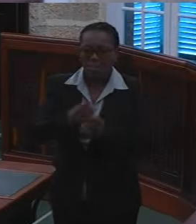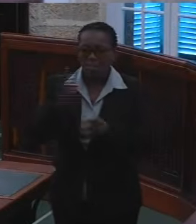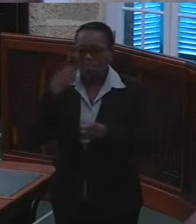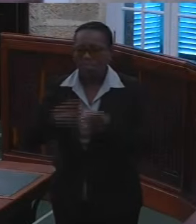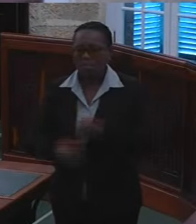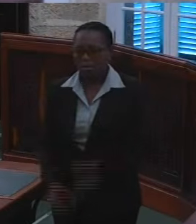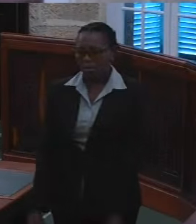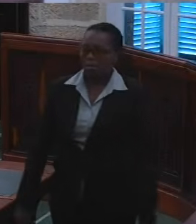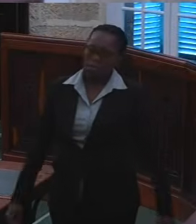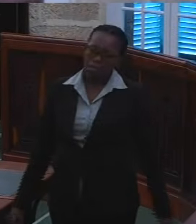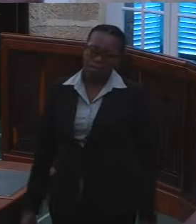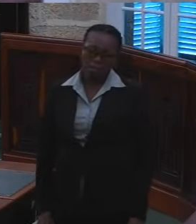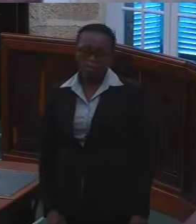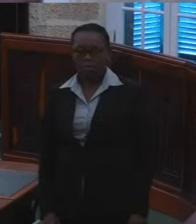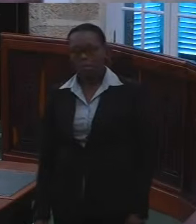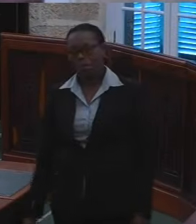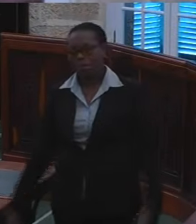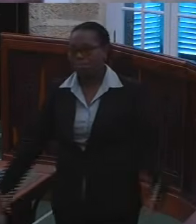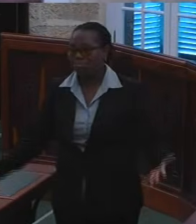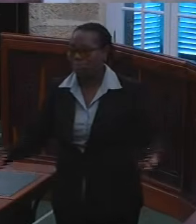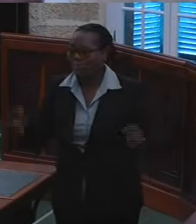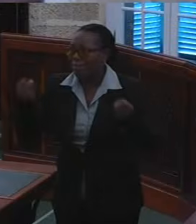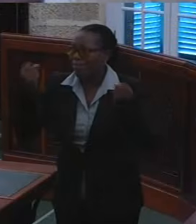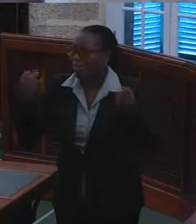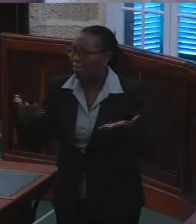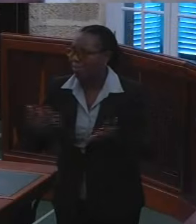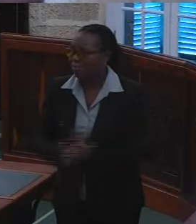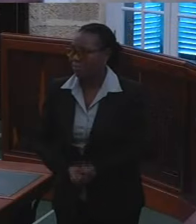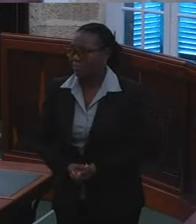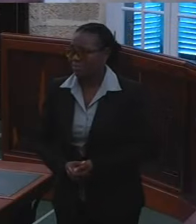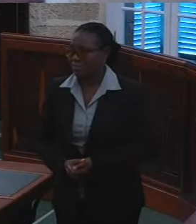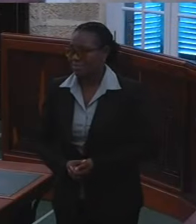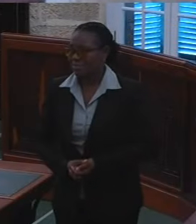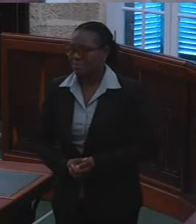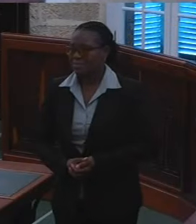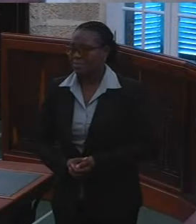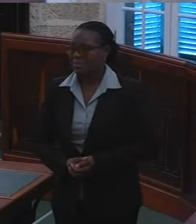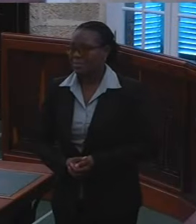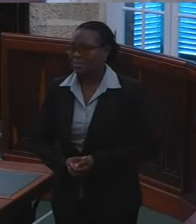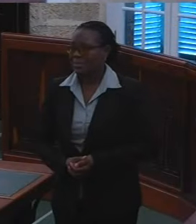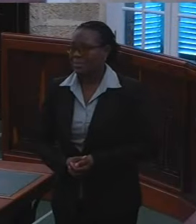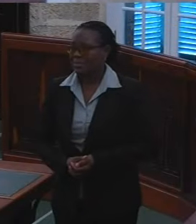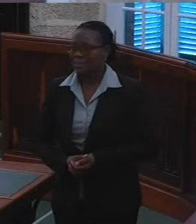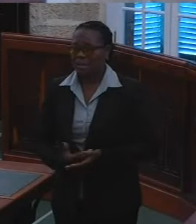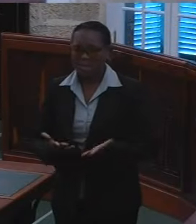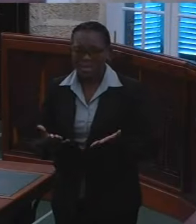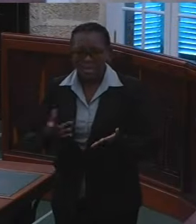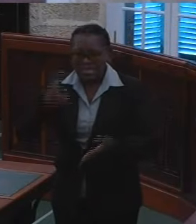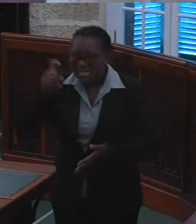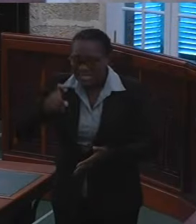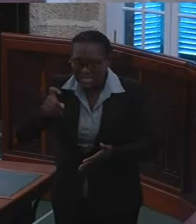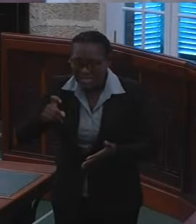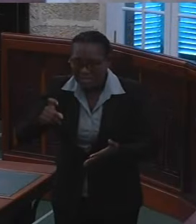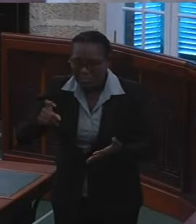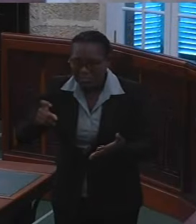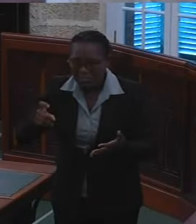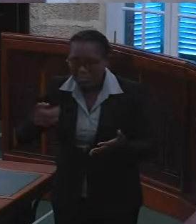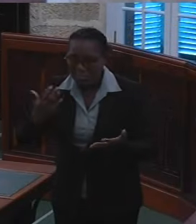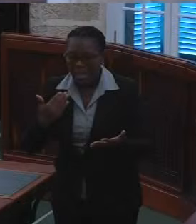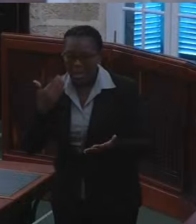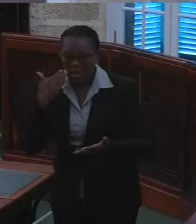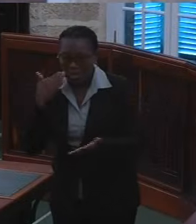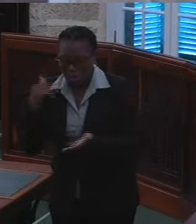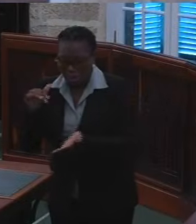Loads of medication inadvertently, without justification, without